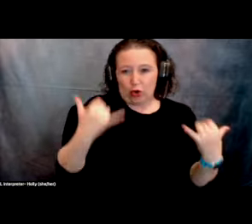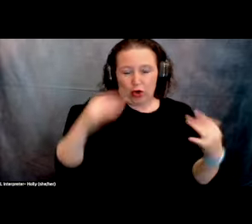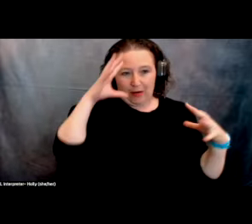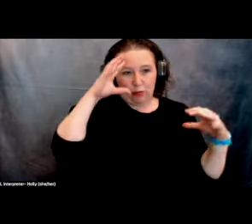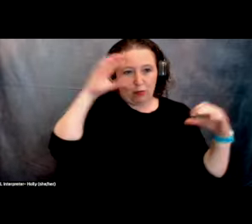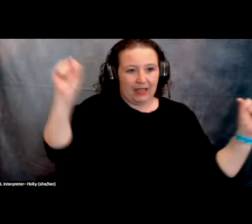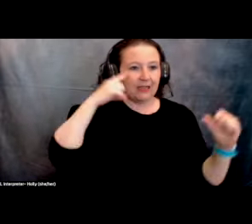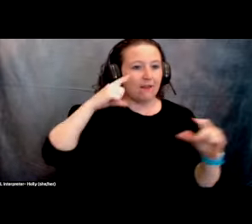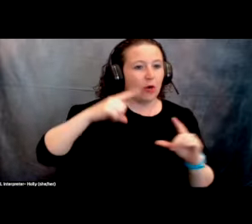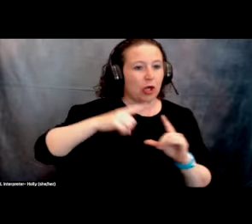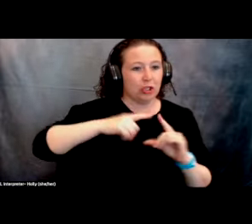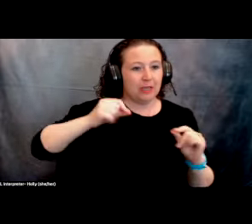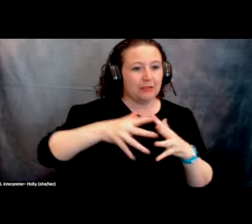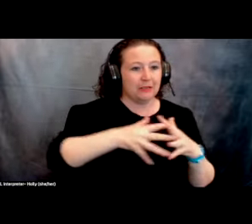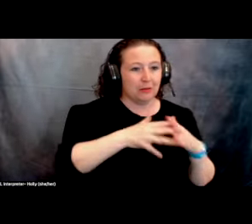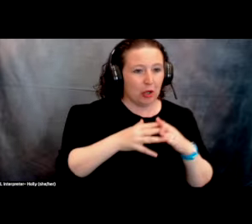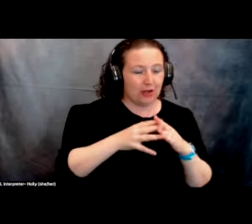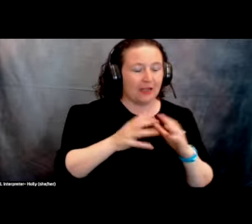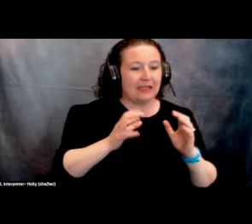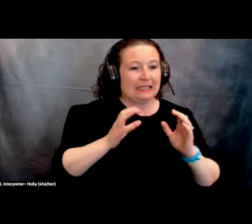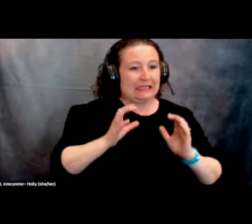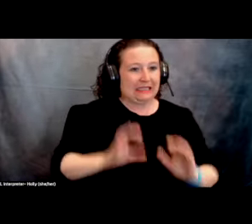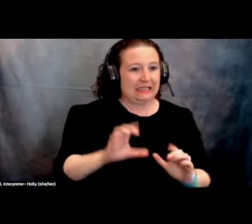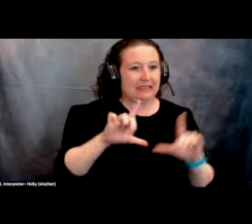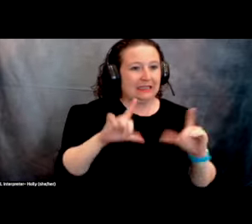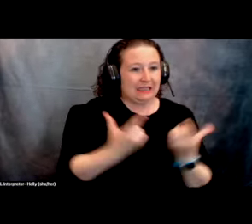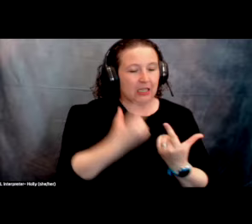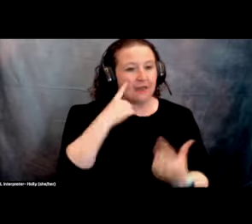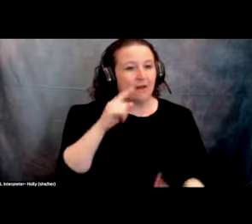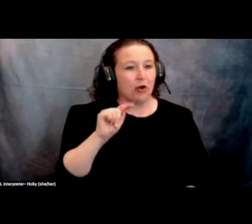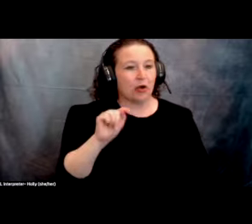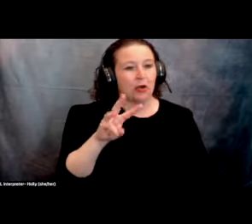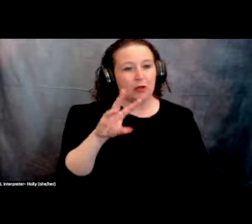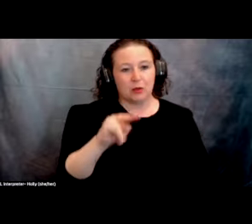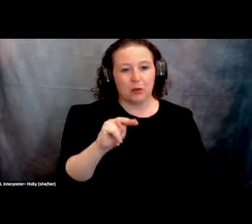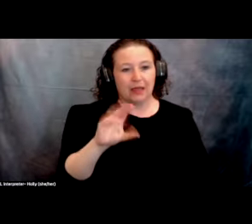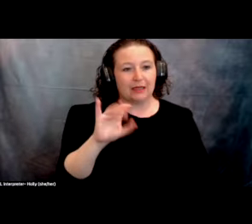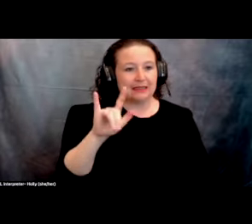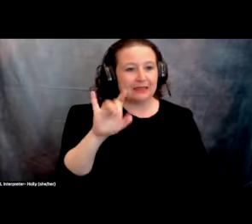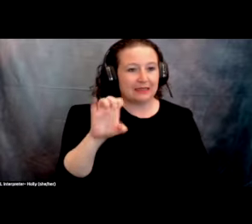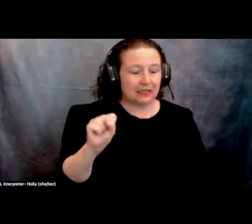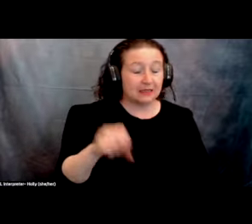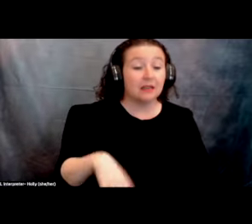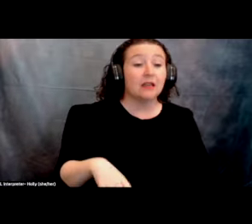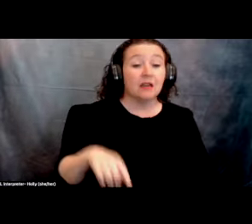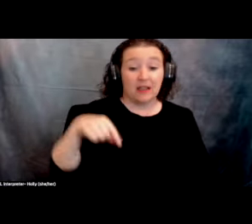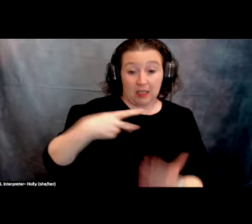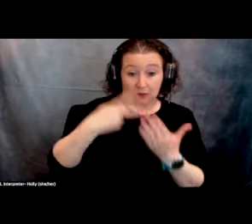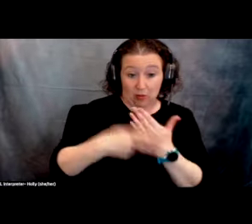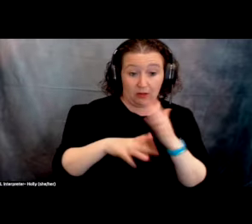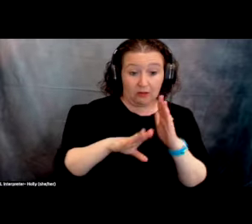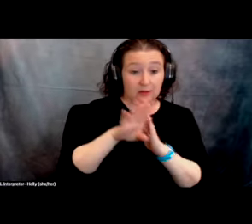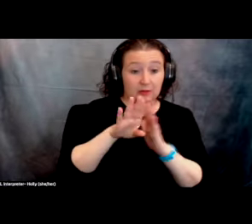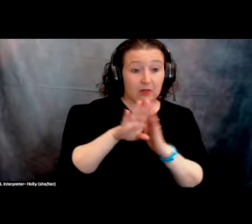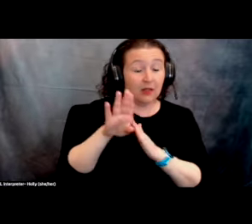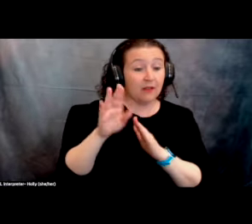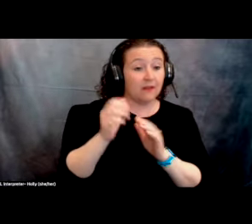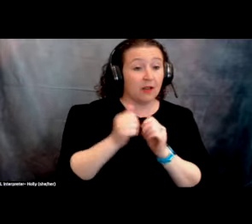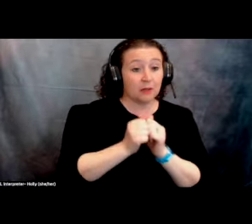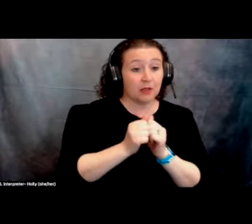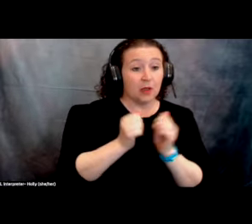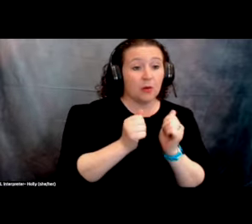American Citizens League Twin Cities chapter. The program here today was developed in partnership between the